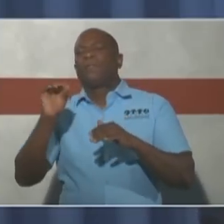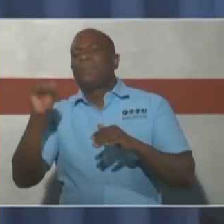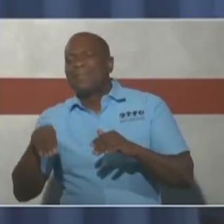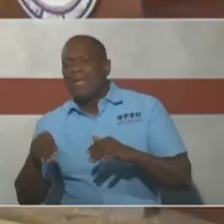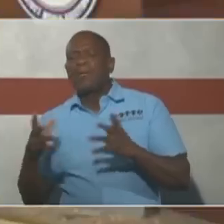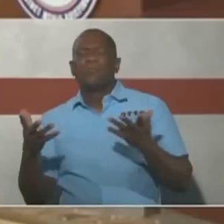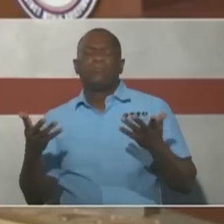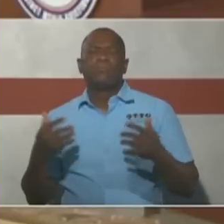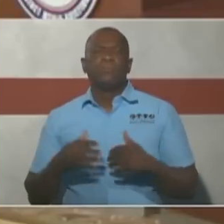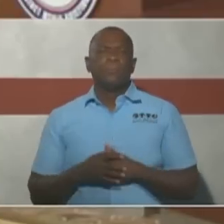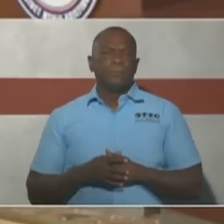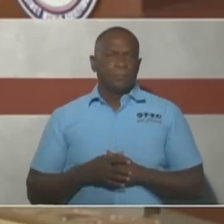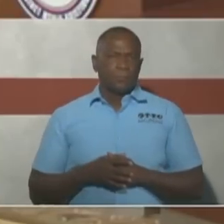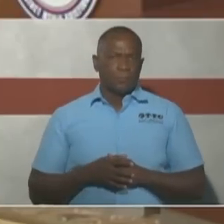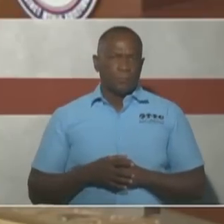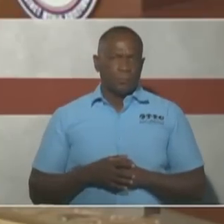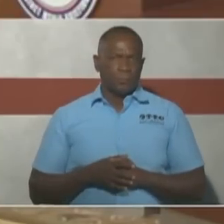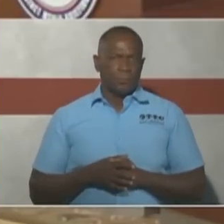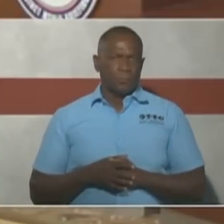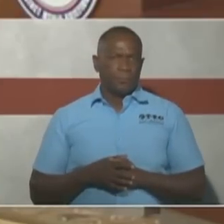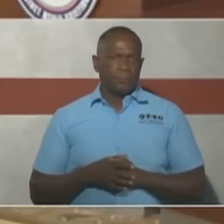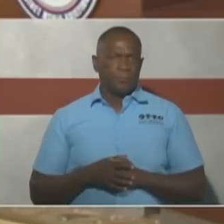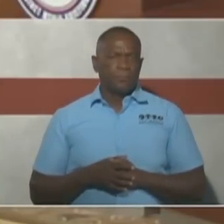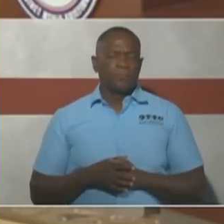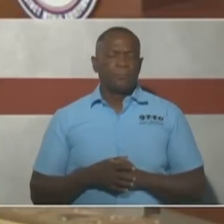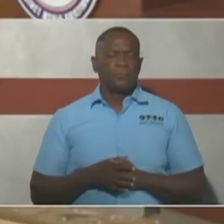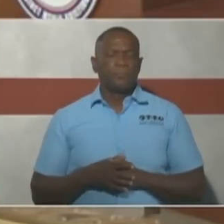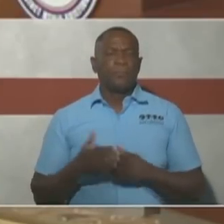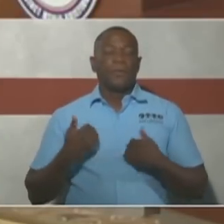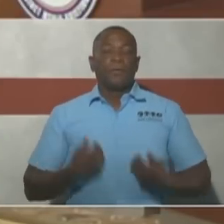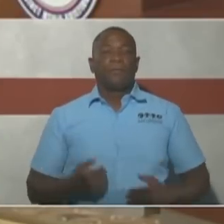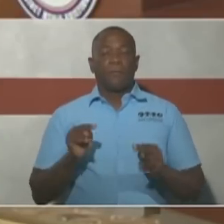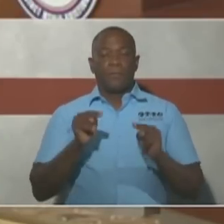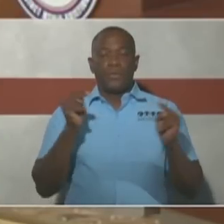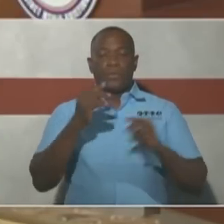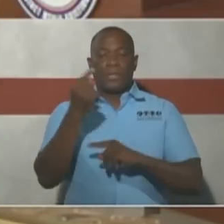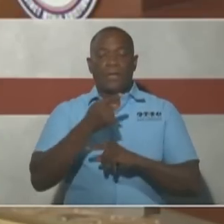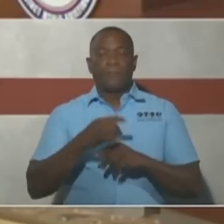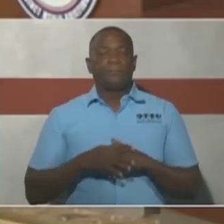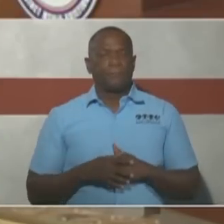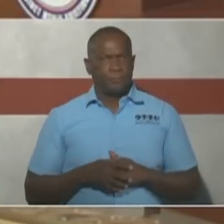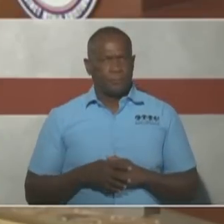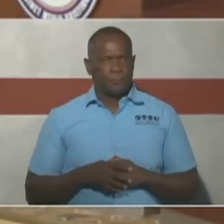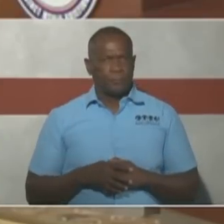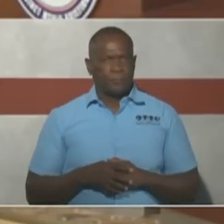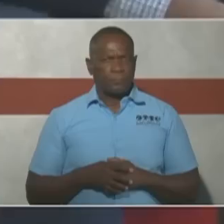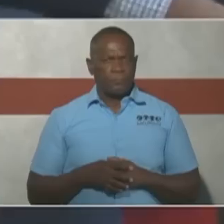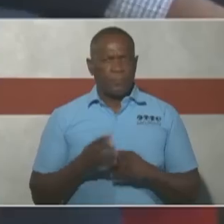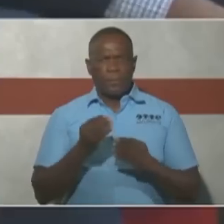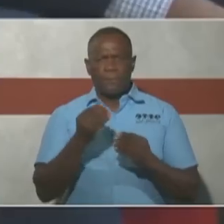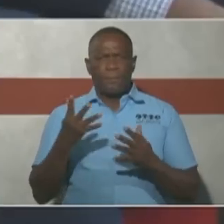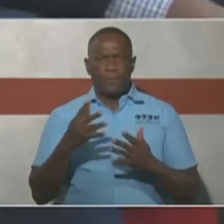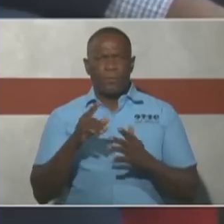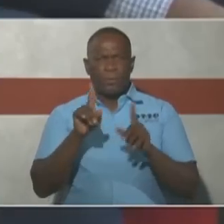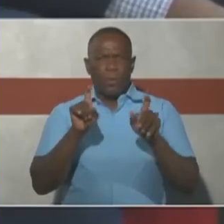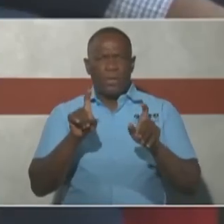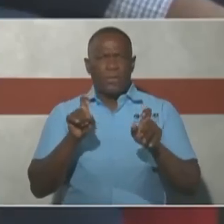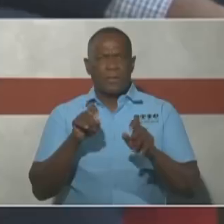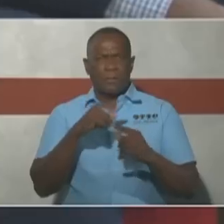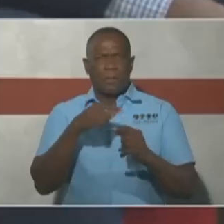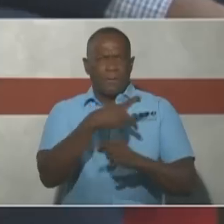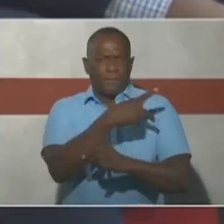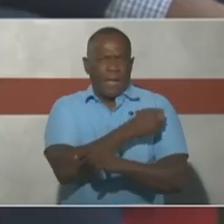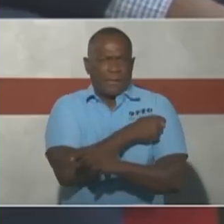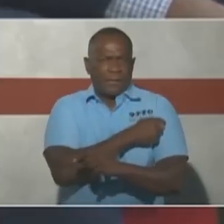sliding scale for persons working from 1 month to 1 year. So if you worked for 1 month up to